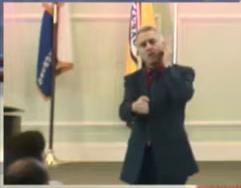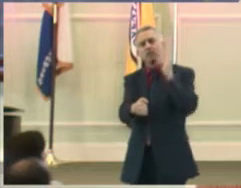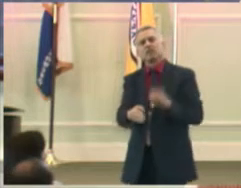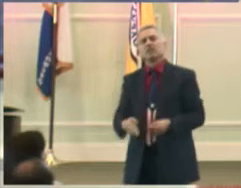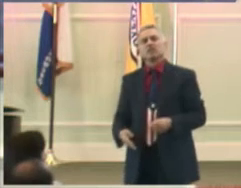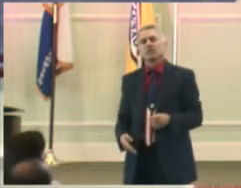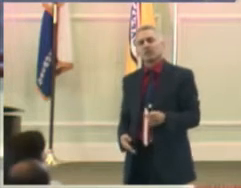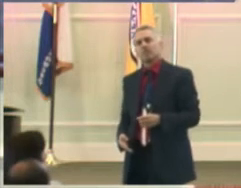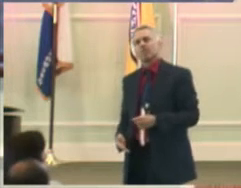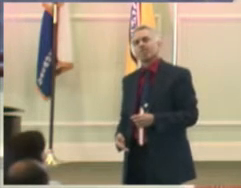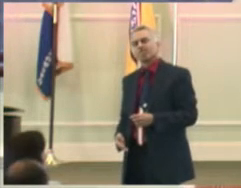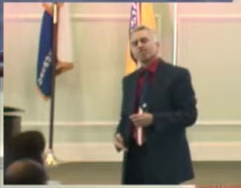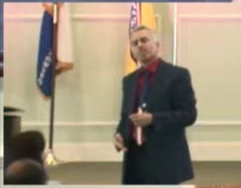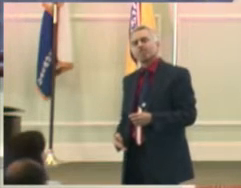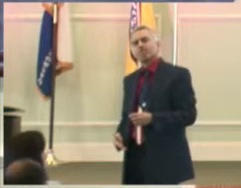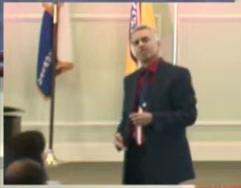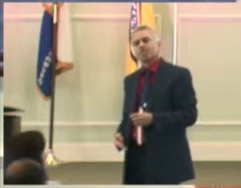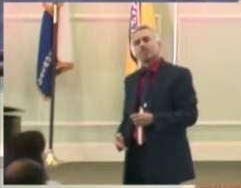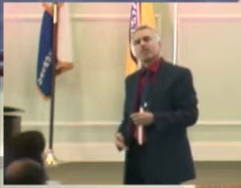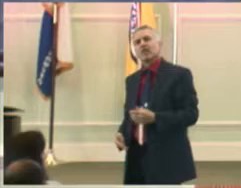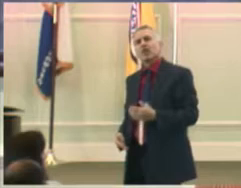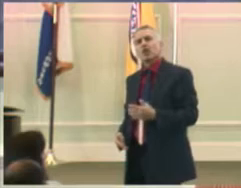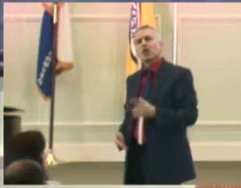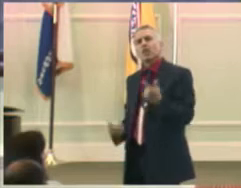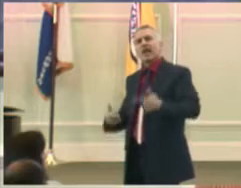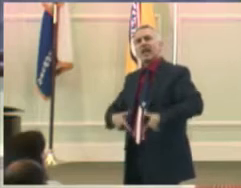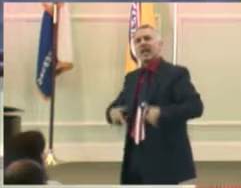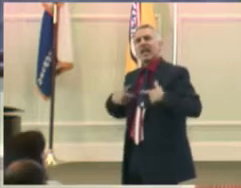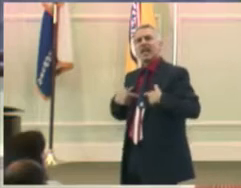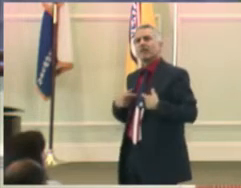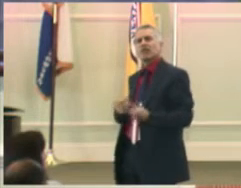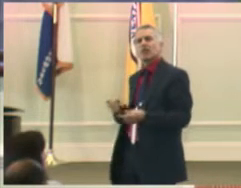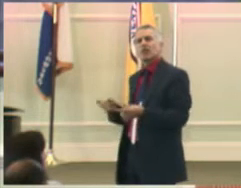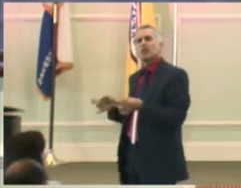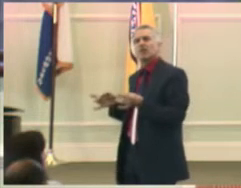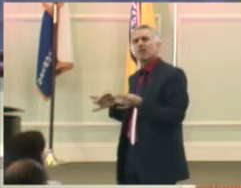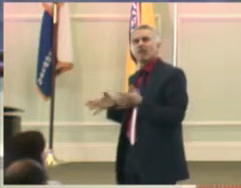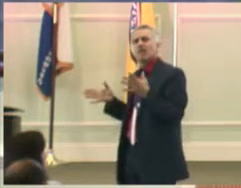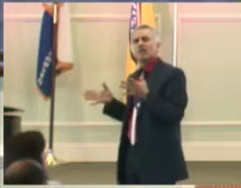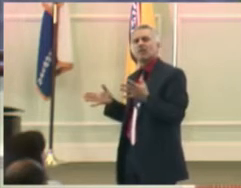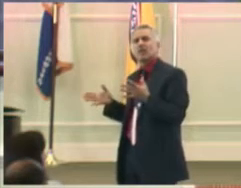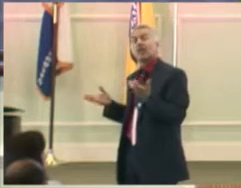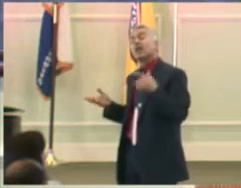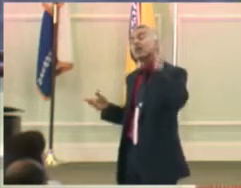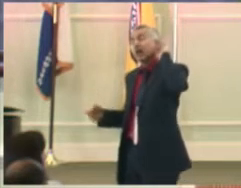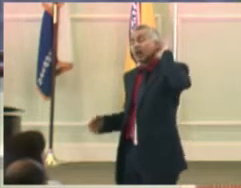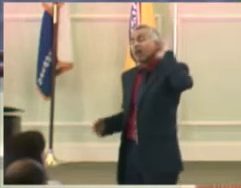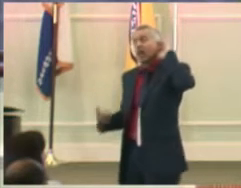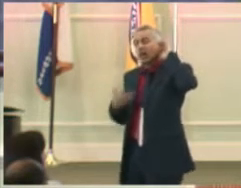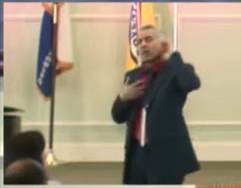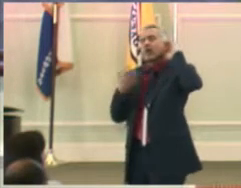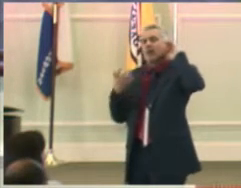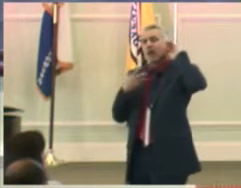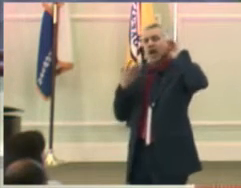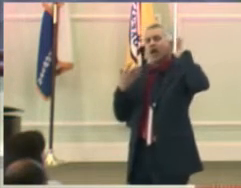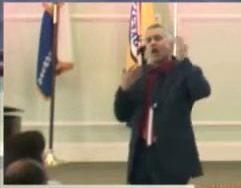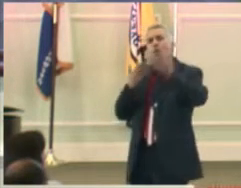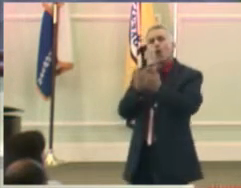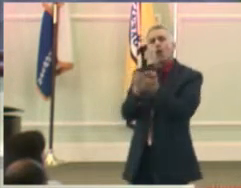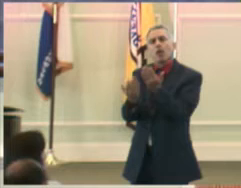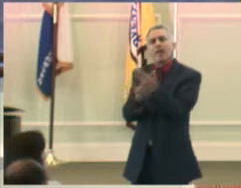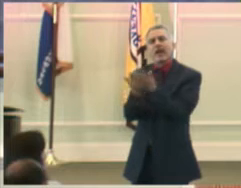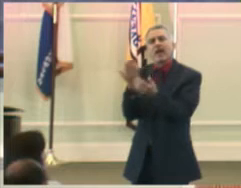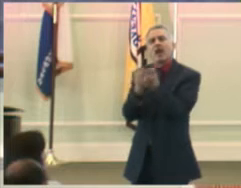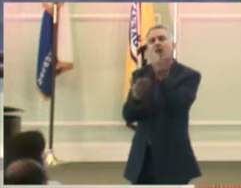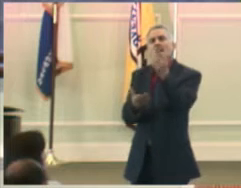drear, precious Lord, linger near. When my life is almost gone, hear my cry, hear my call. Hold my hand, lest